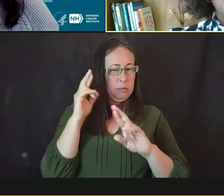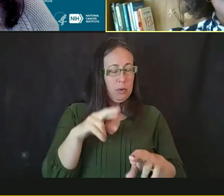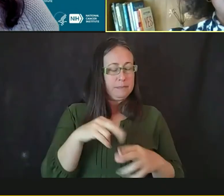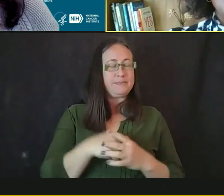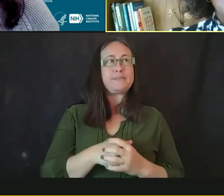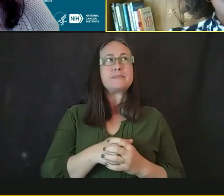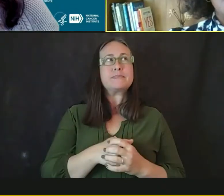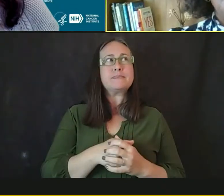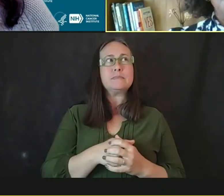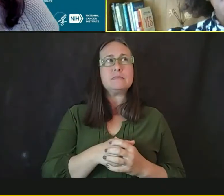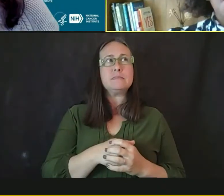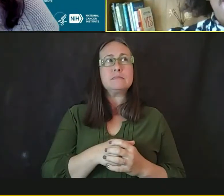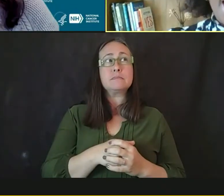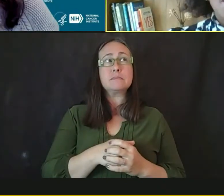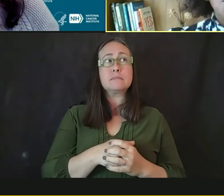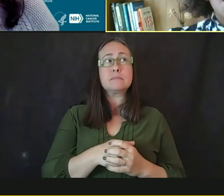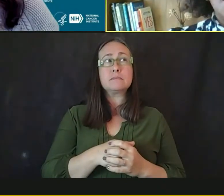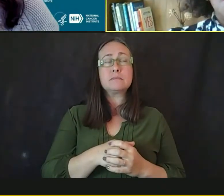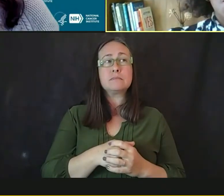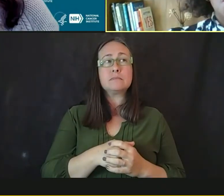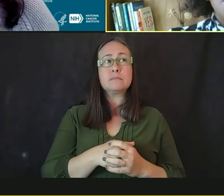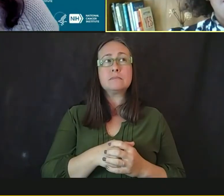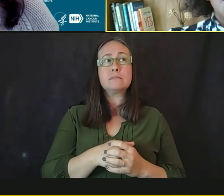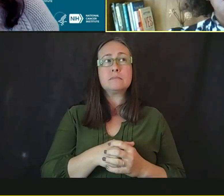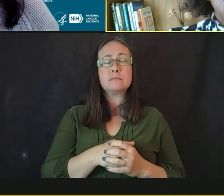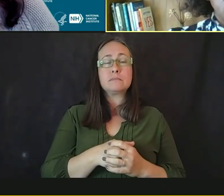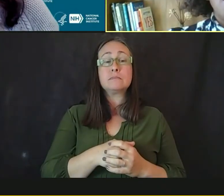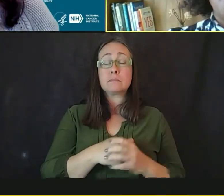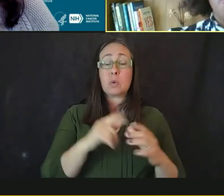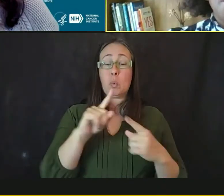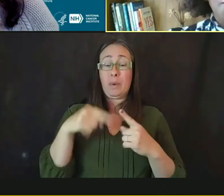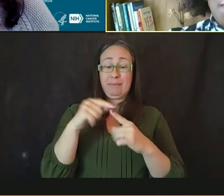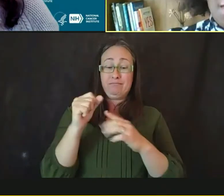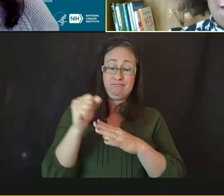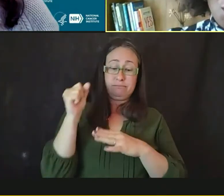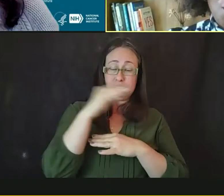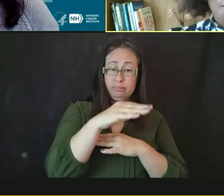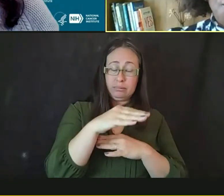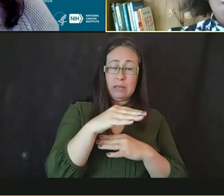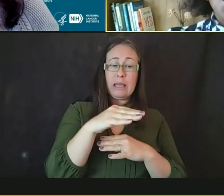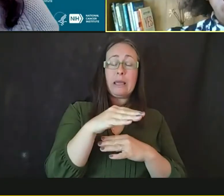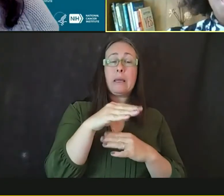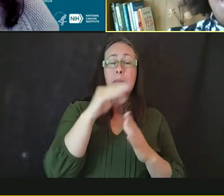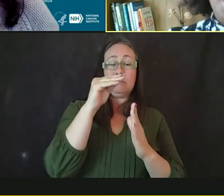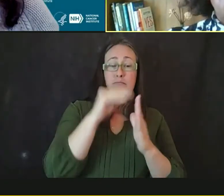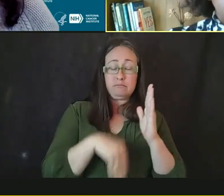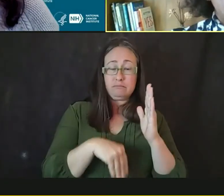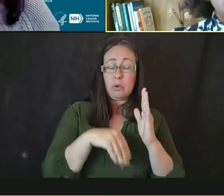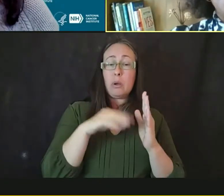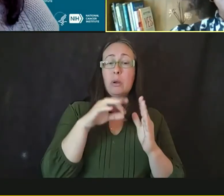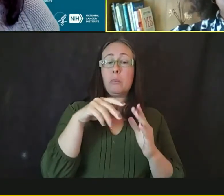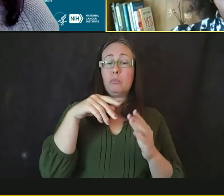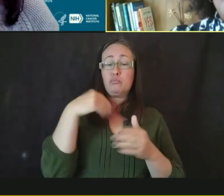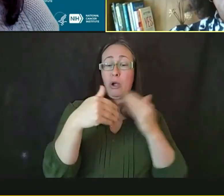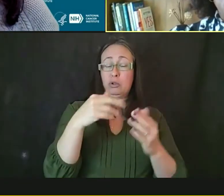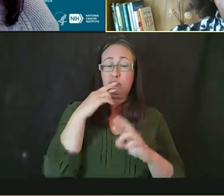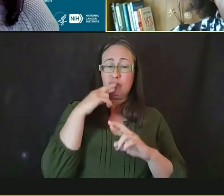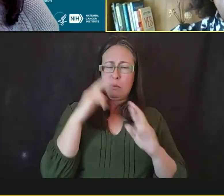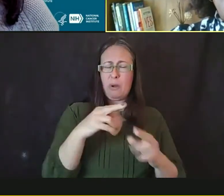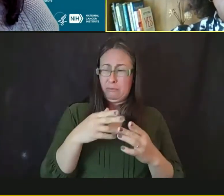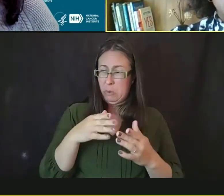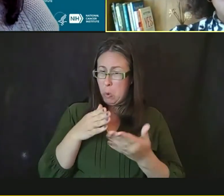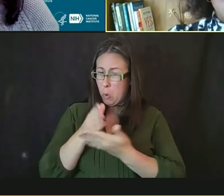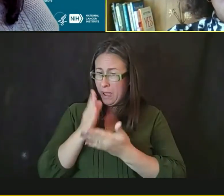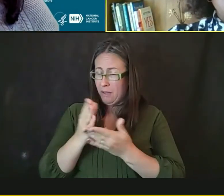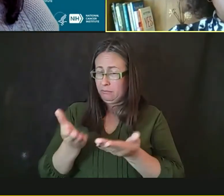okay or to request feedback on the submitted progress report from the PO? So again, what are the